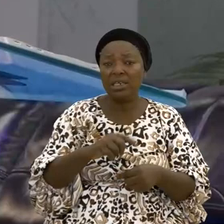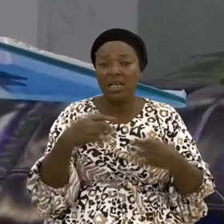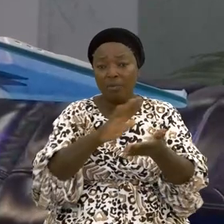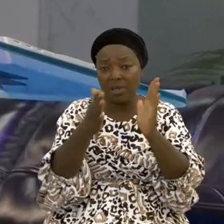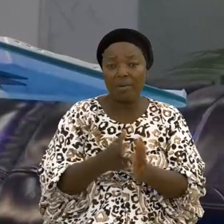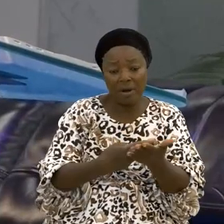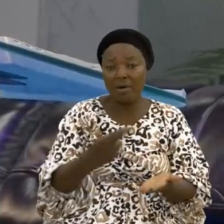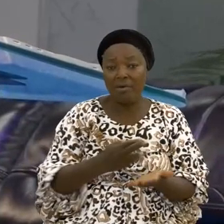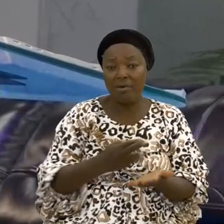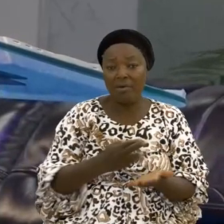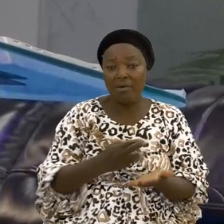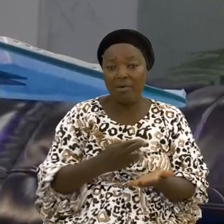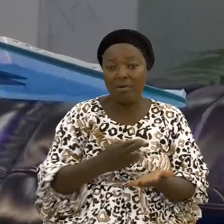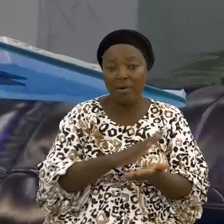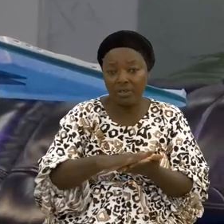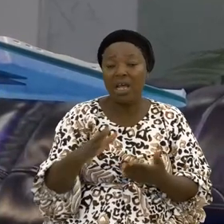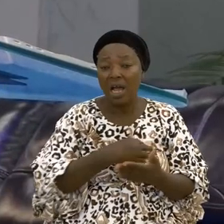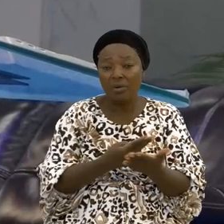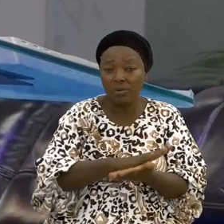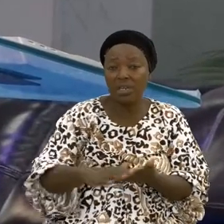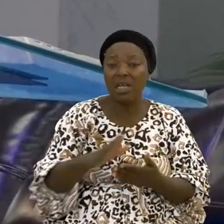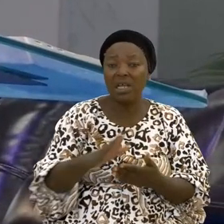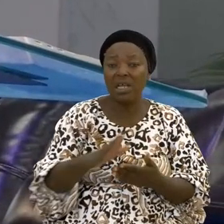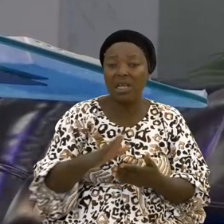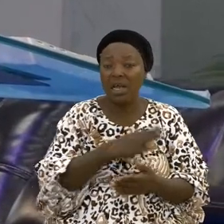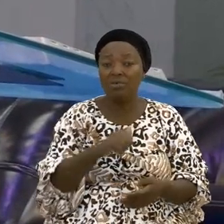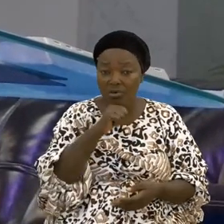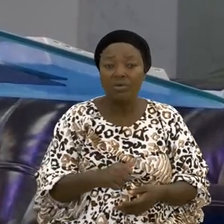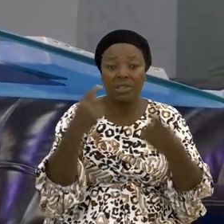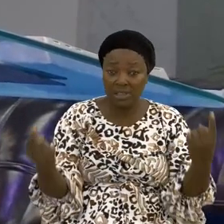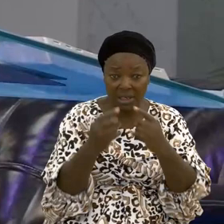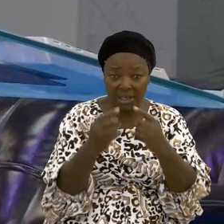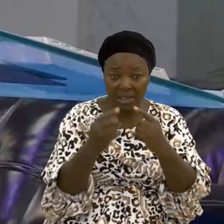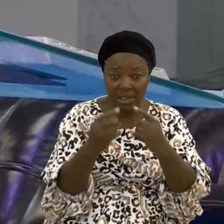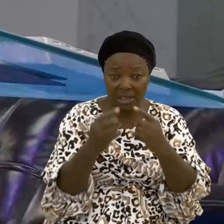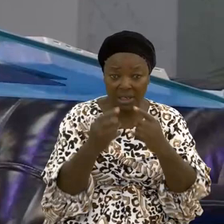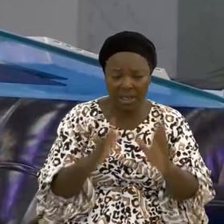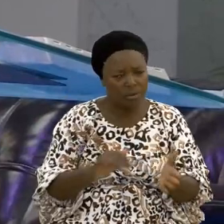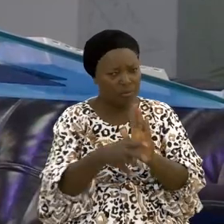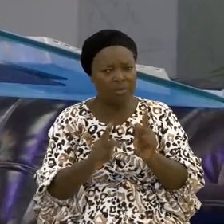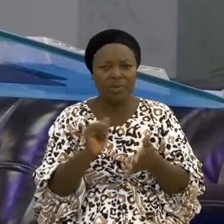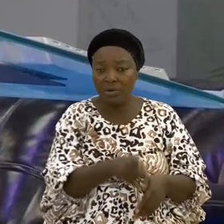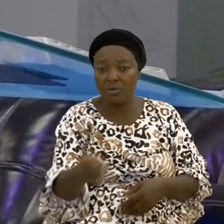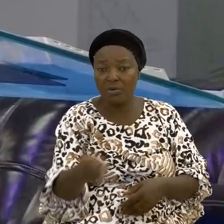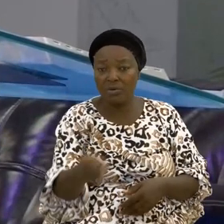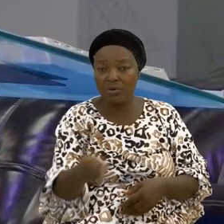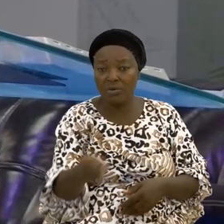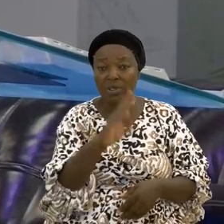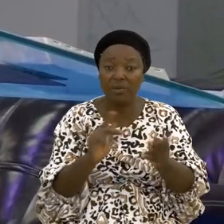righteous and holy and incorruptible. Those are the people, as we go through life, you will